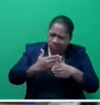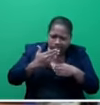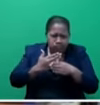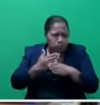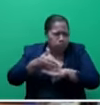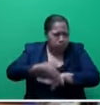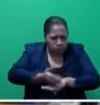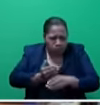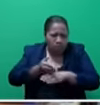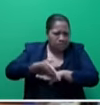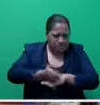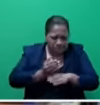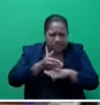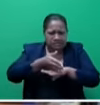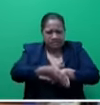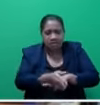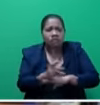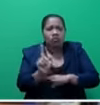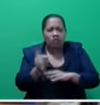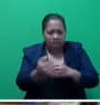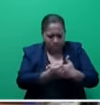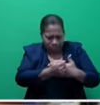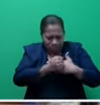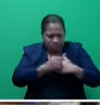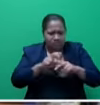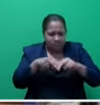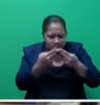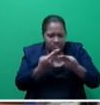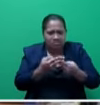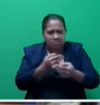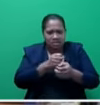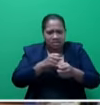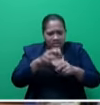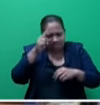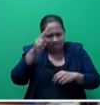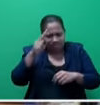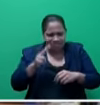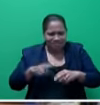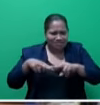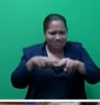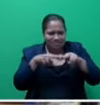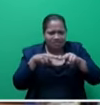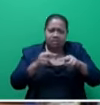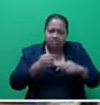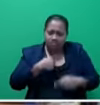sake of all Fijian families and our beloved nation, Fiji. I salute your patriotic efforts